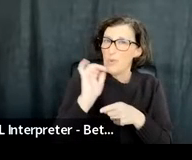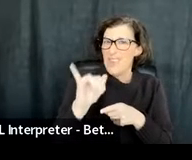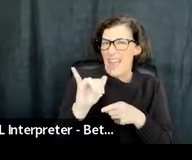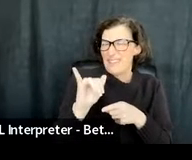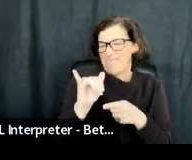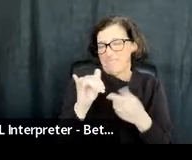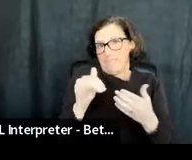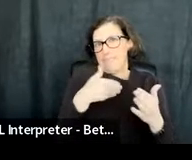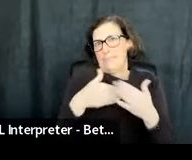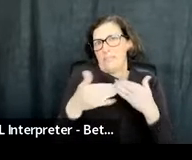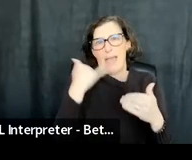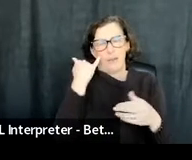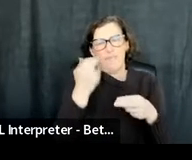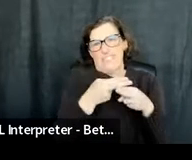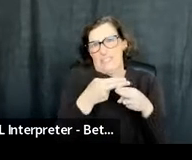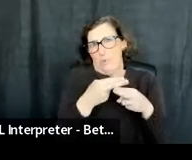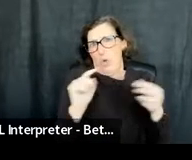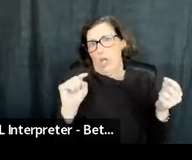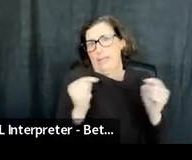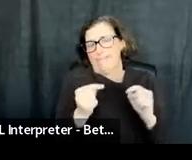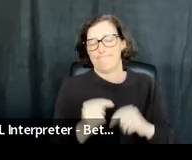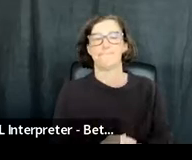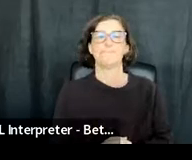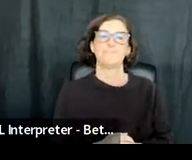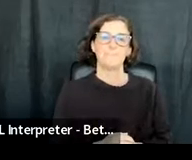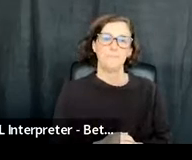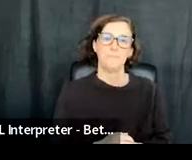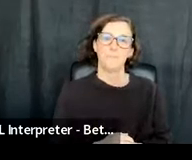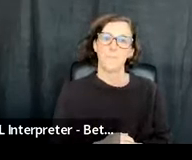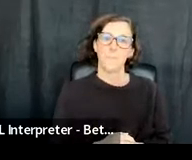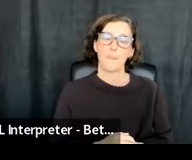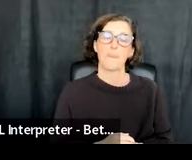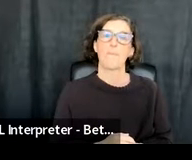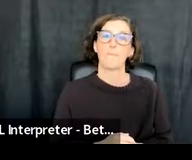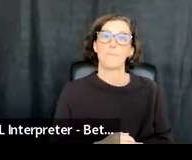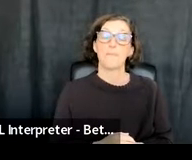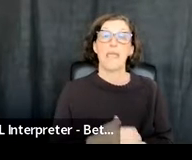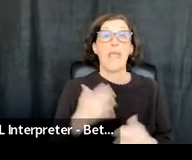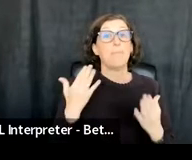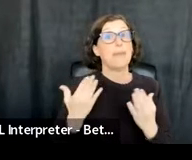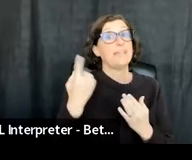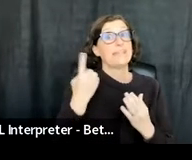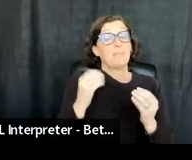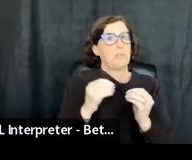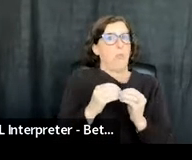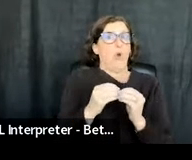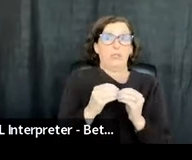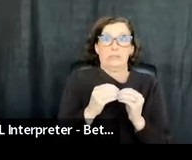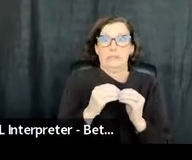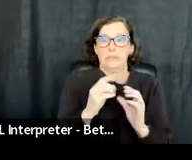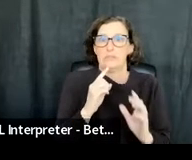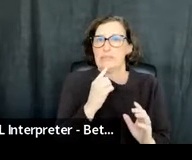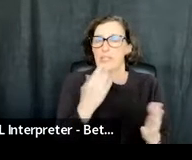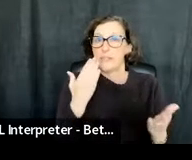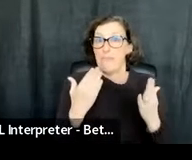temporary injury. The other thing is, could be something more charged. There could be some dynamics that something has been